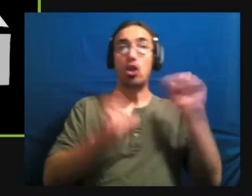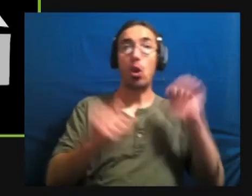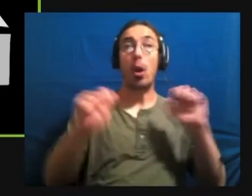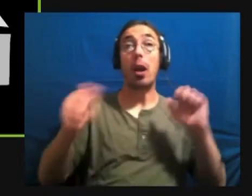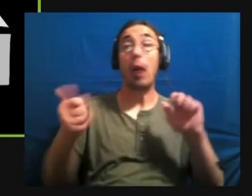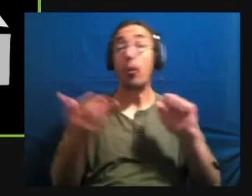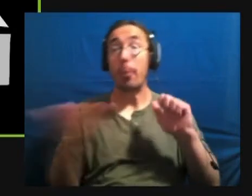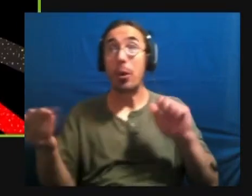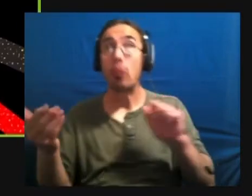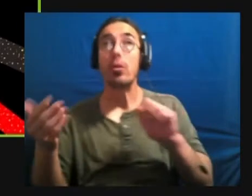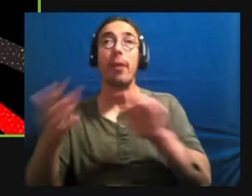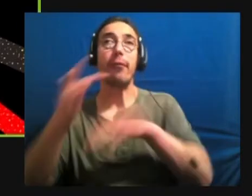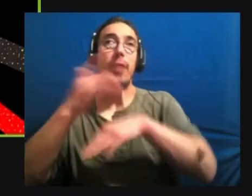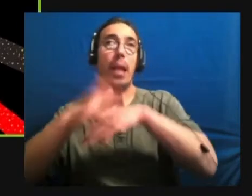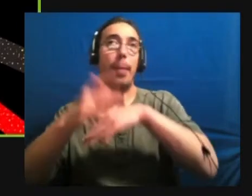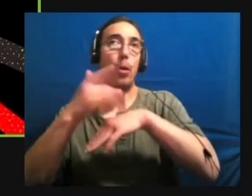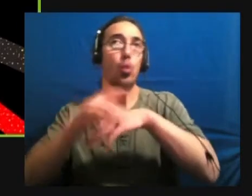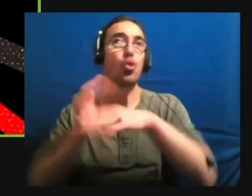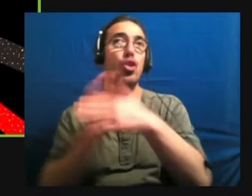available. Kate?